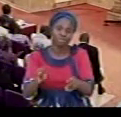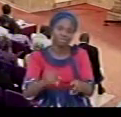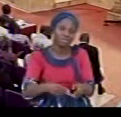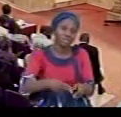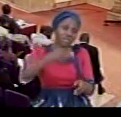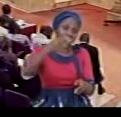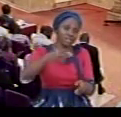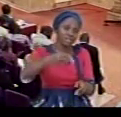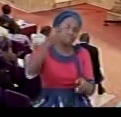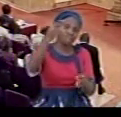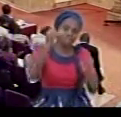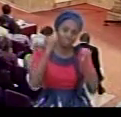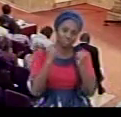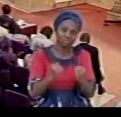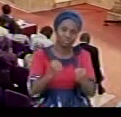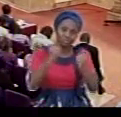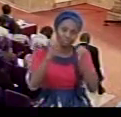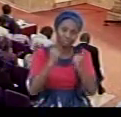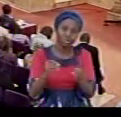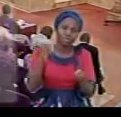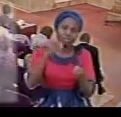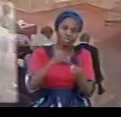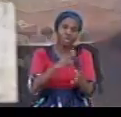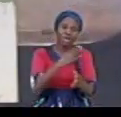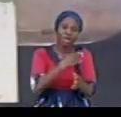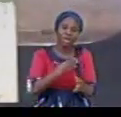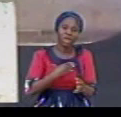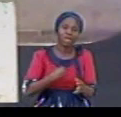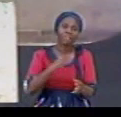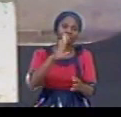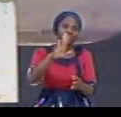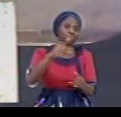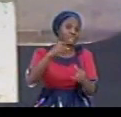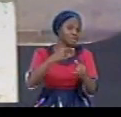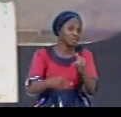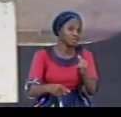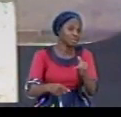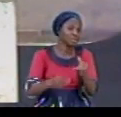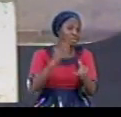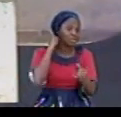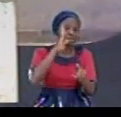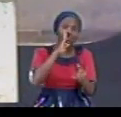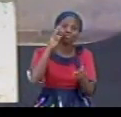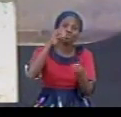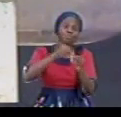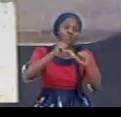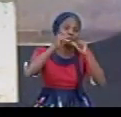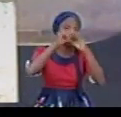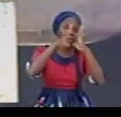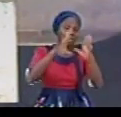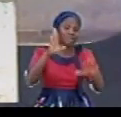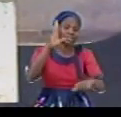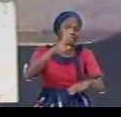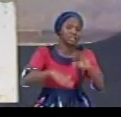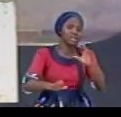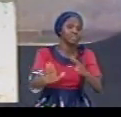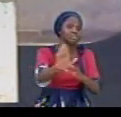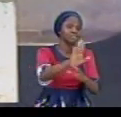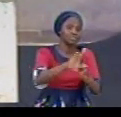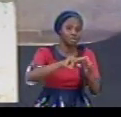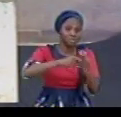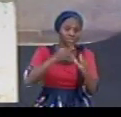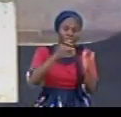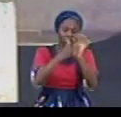growing stronger. And your latter end will be more blessed than your beginning, in